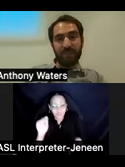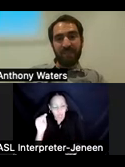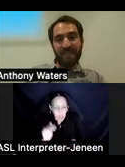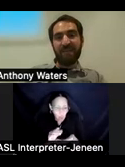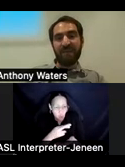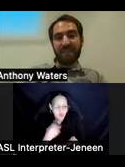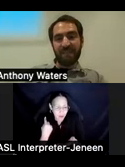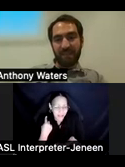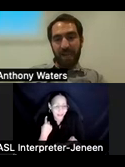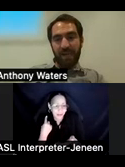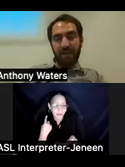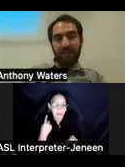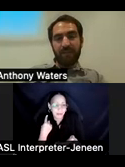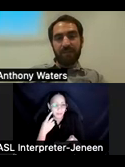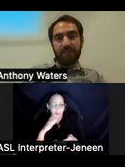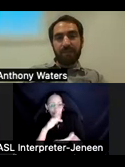risk, which means high risk.